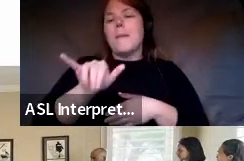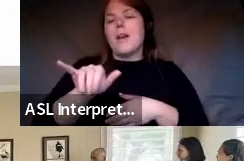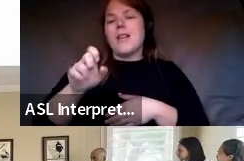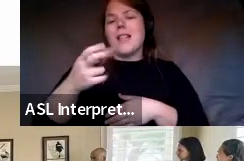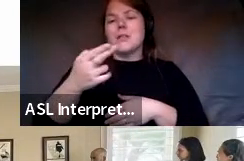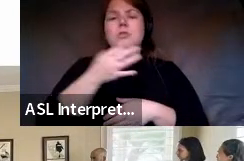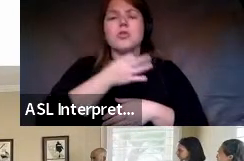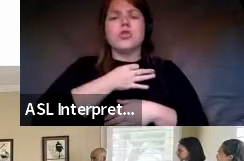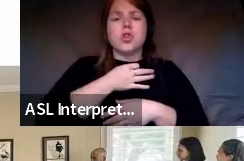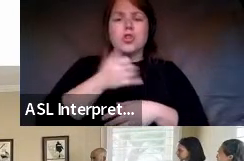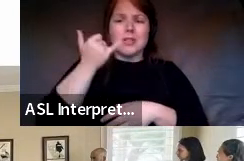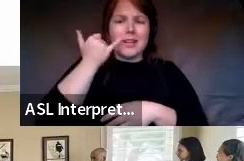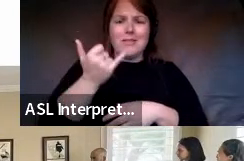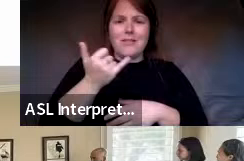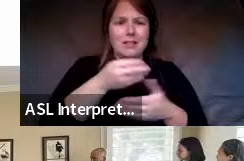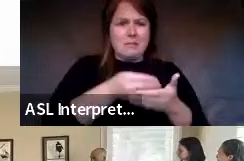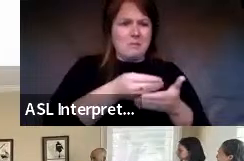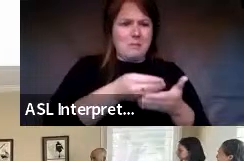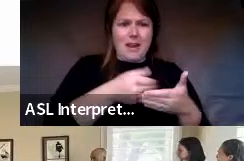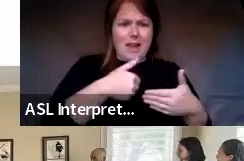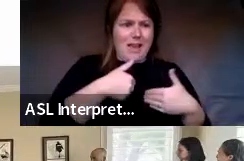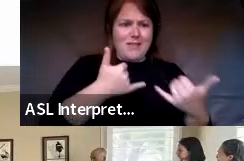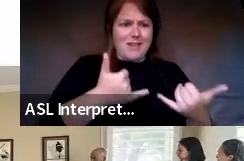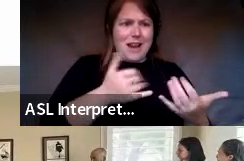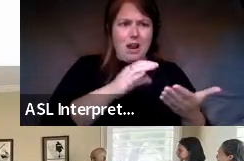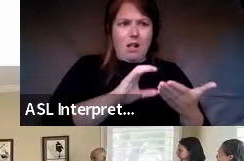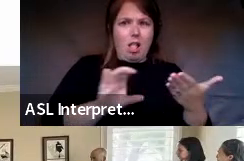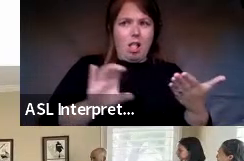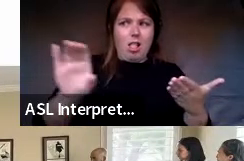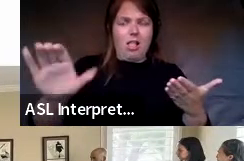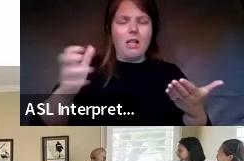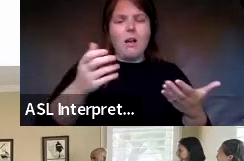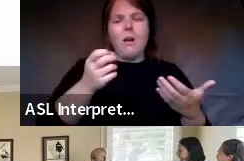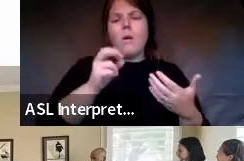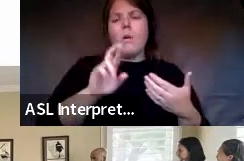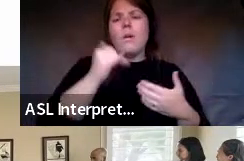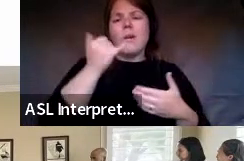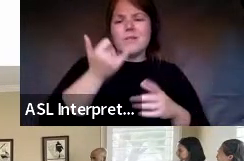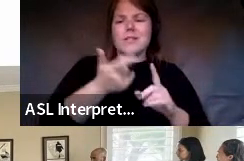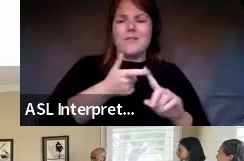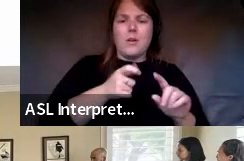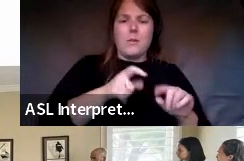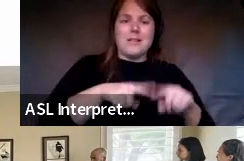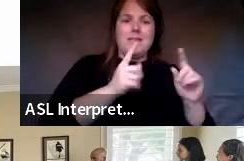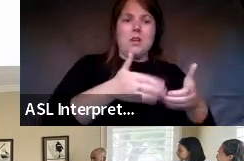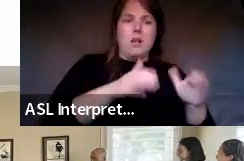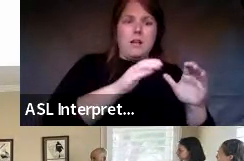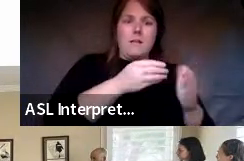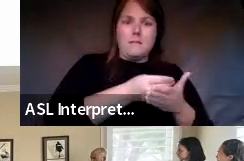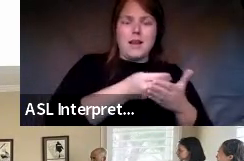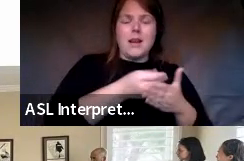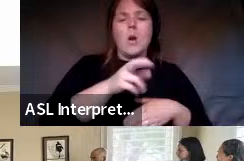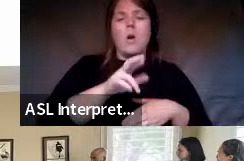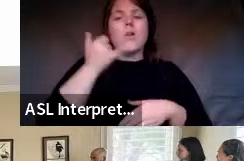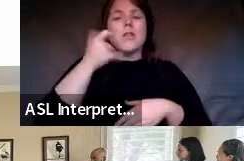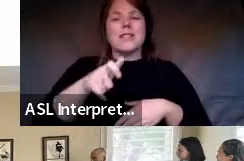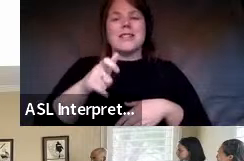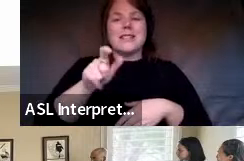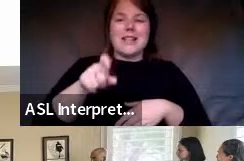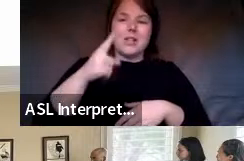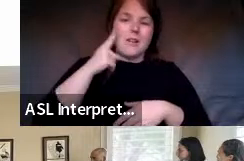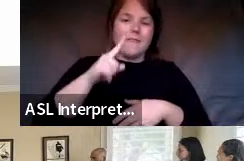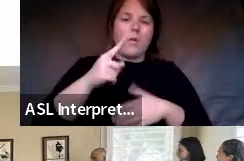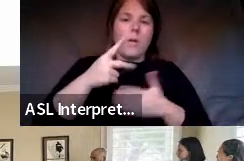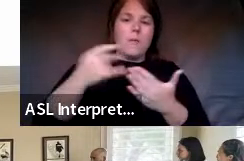displacing existing money that would have otherwise just been used from like a different pot of funding, or is this like a necessary piece of moving the project